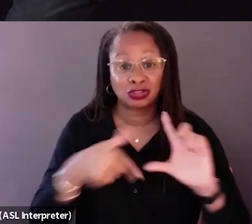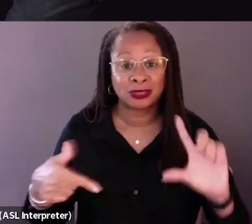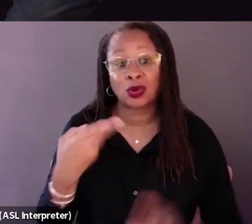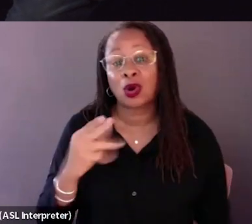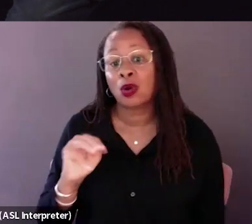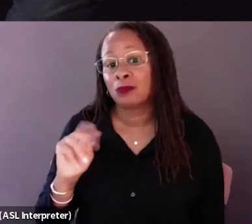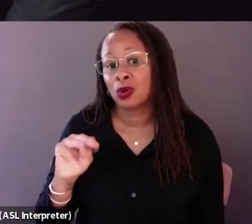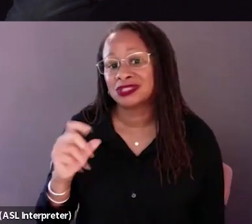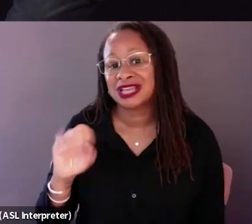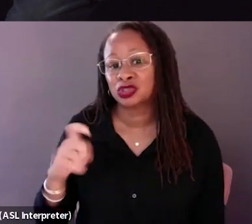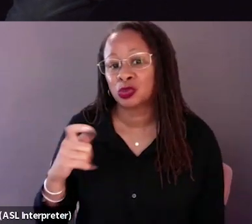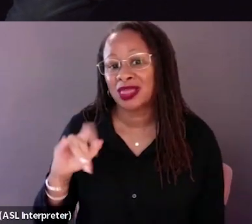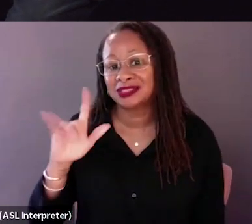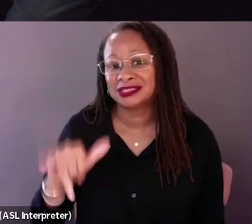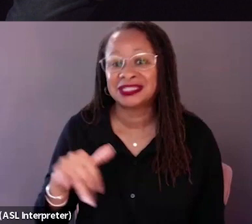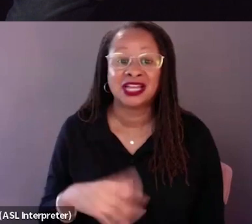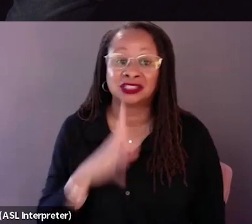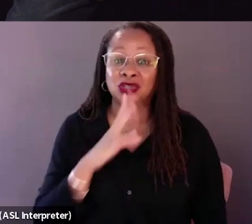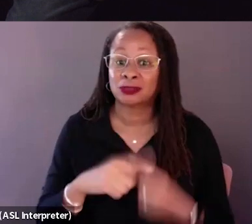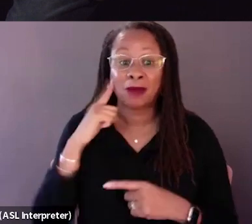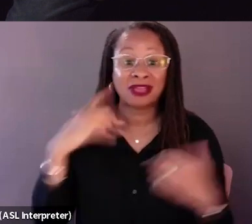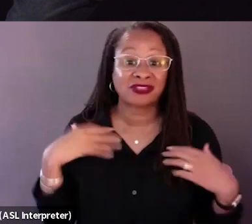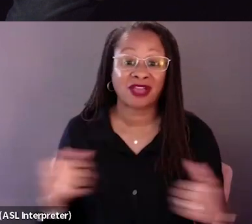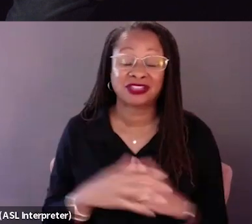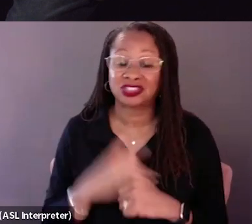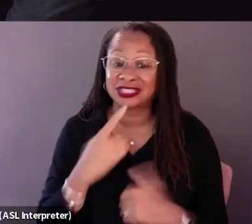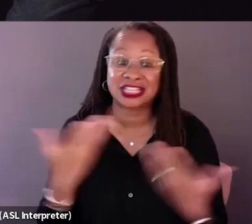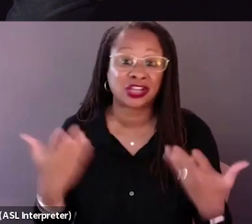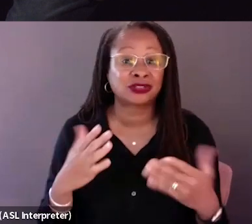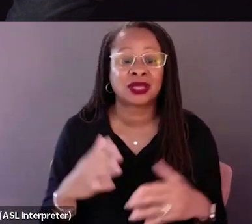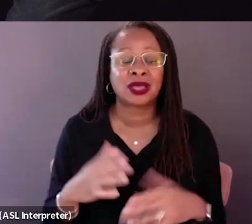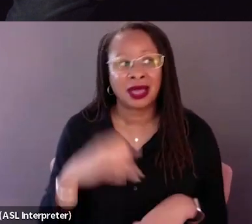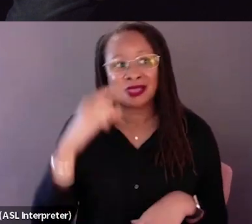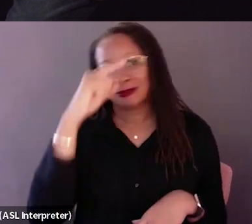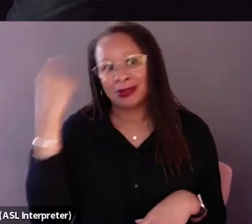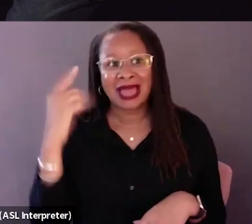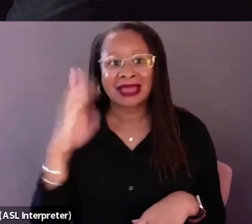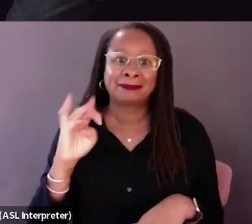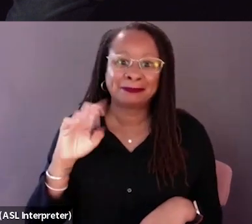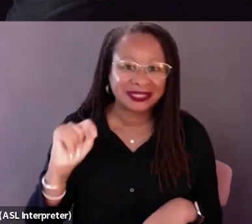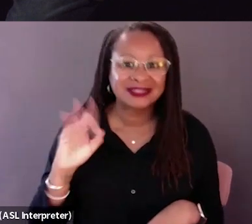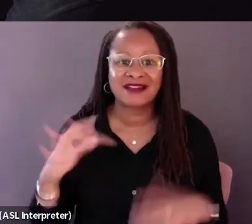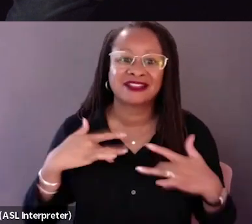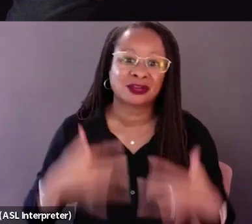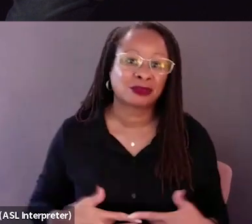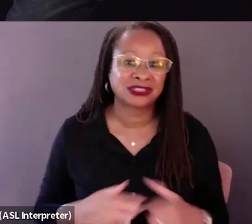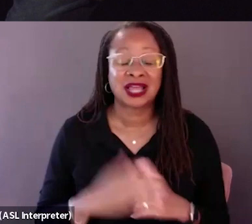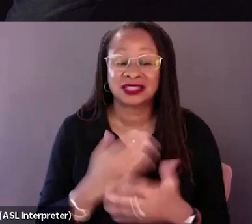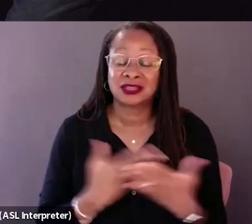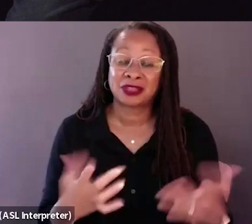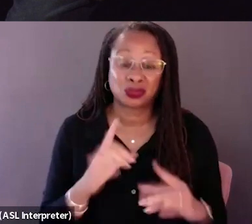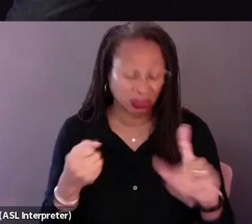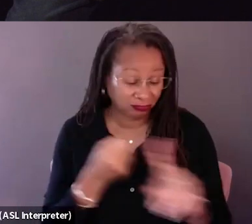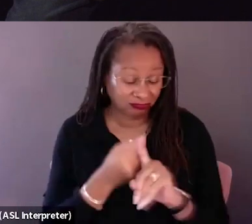talks about, here's the black beast of depression. That was, there were some things that when you come upon them in the archive, they